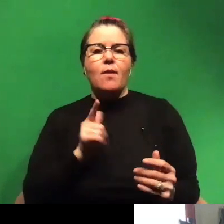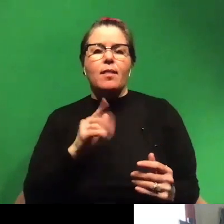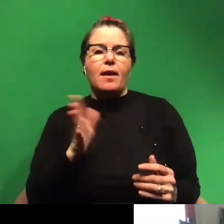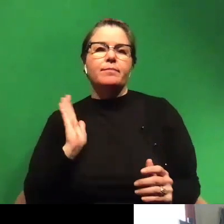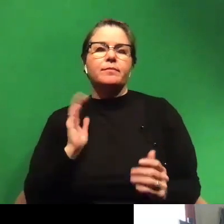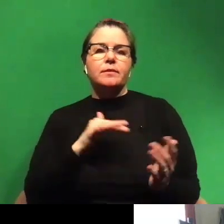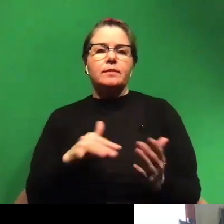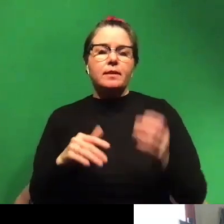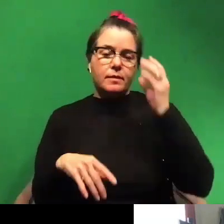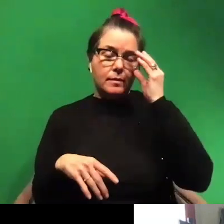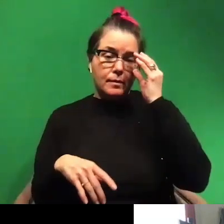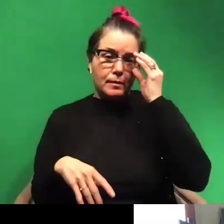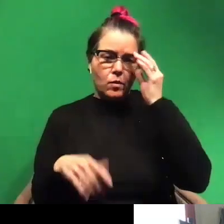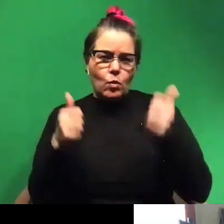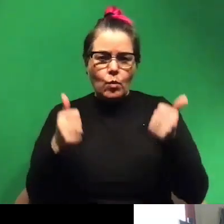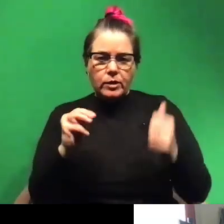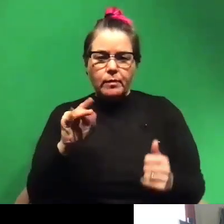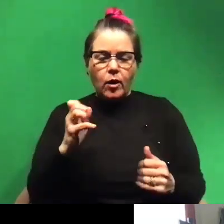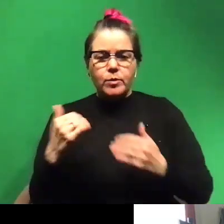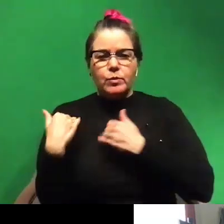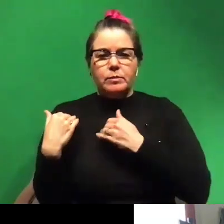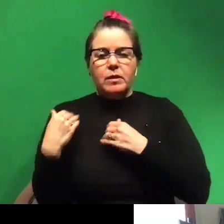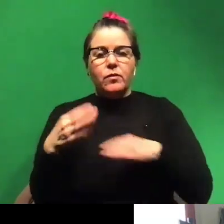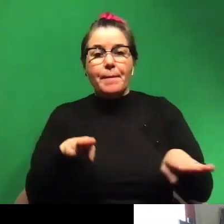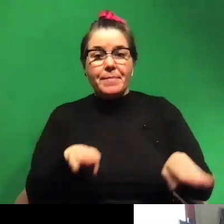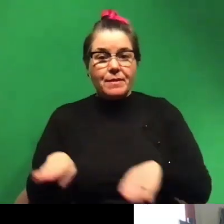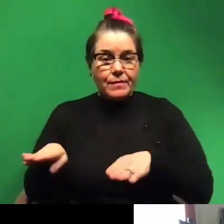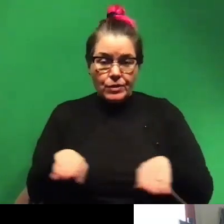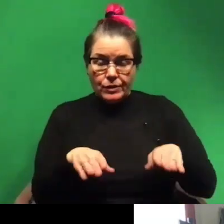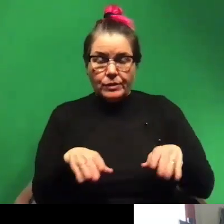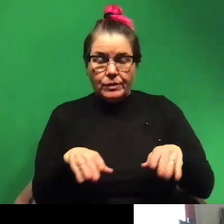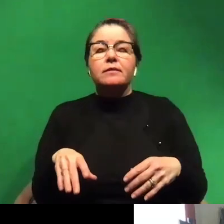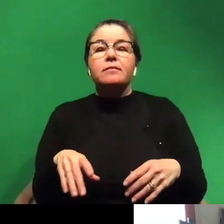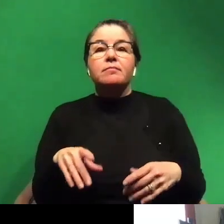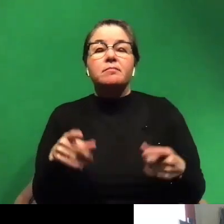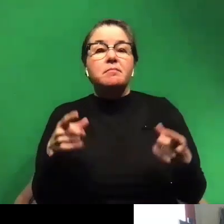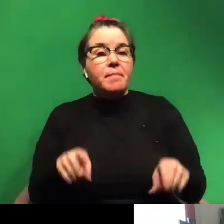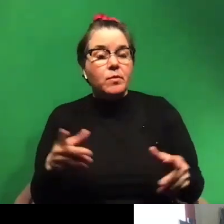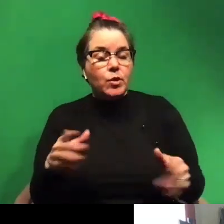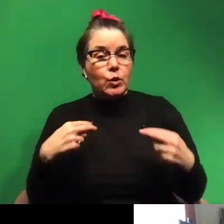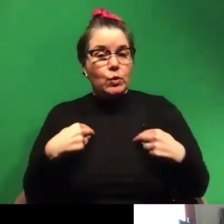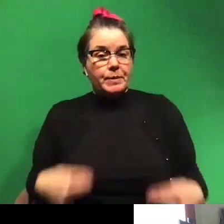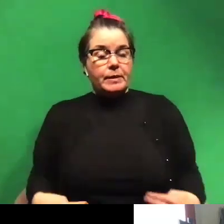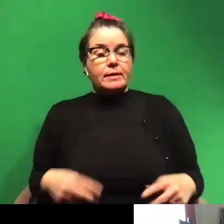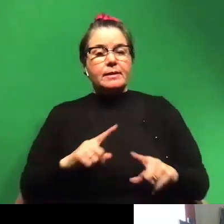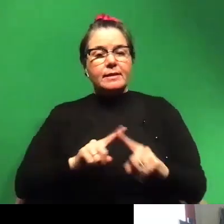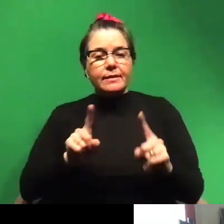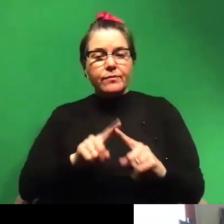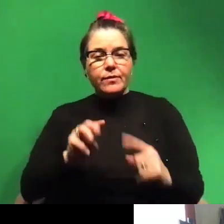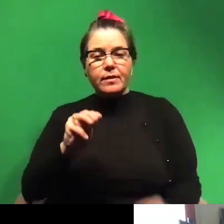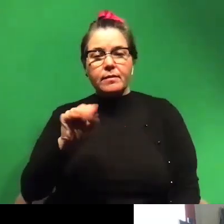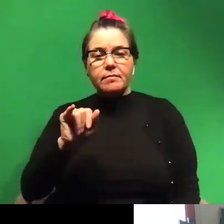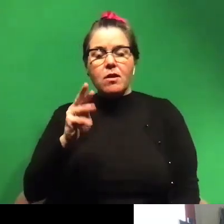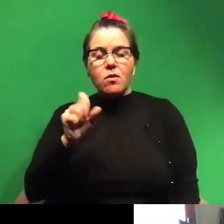too, which microbes are responsible for behavior. So it turns out we know in humans that different microbes